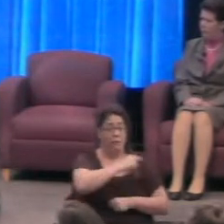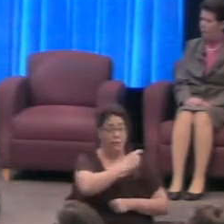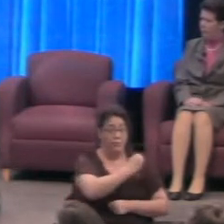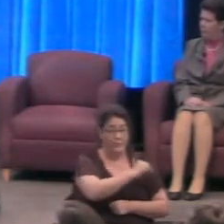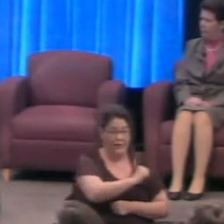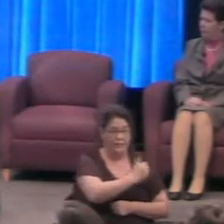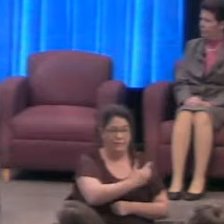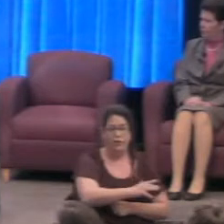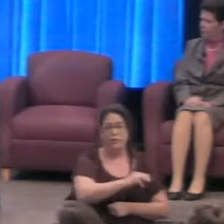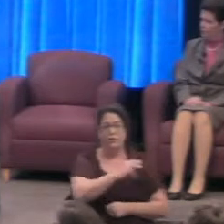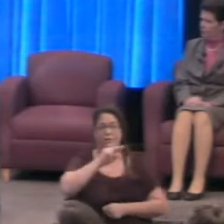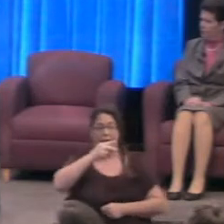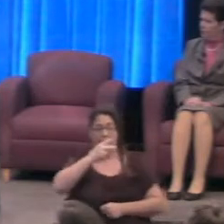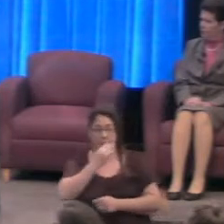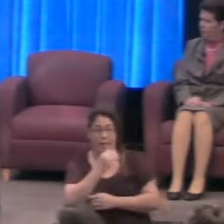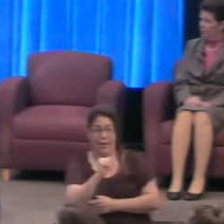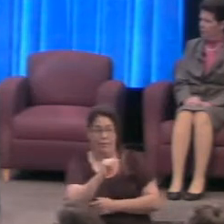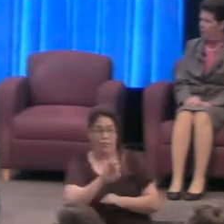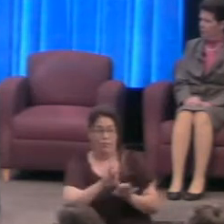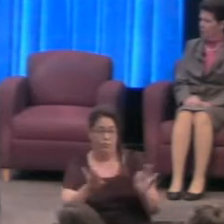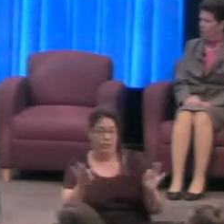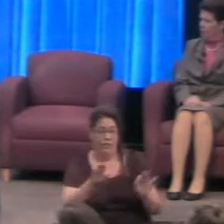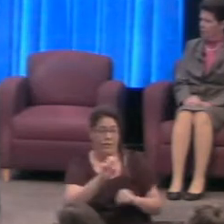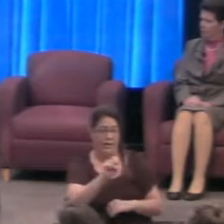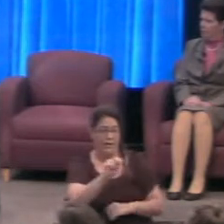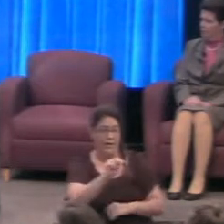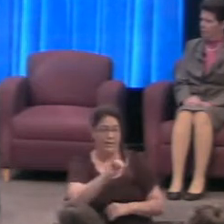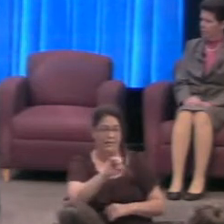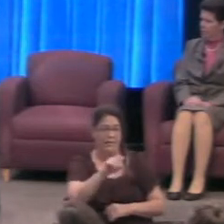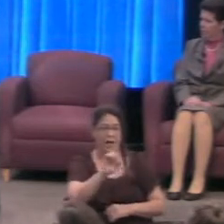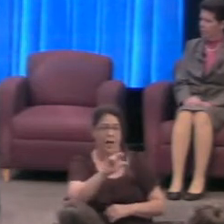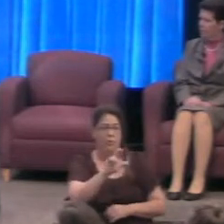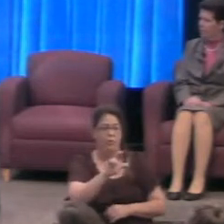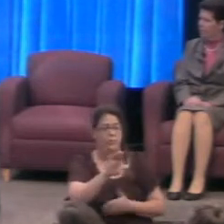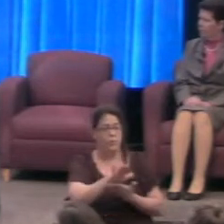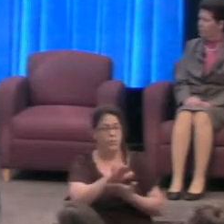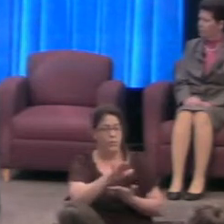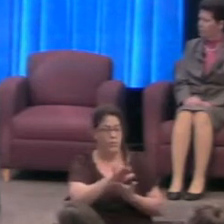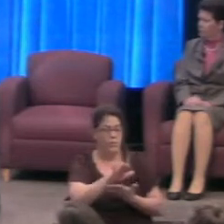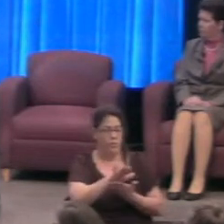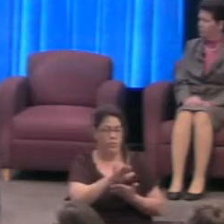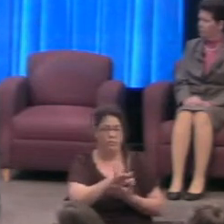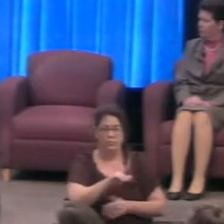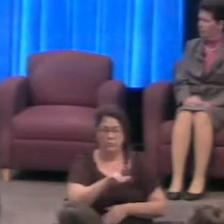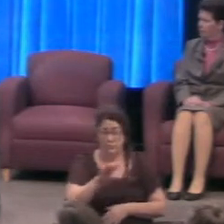the Eisenhower School, and that's what she did after that assignment, which